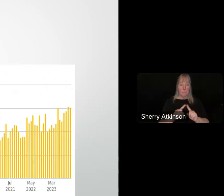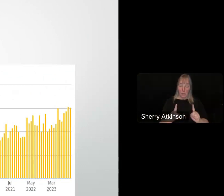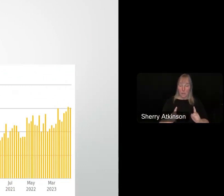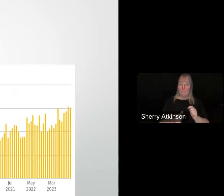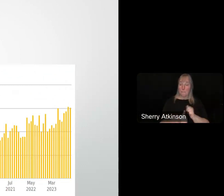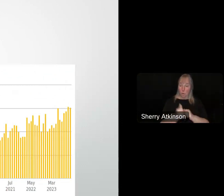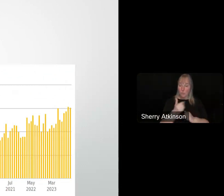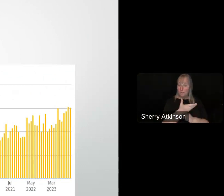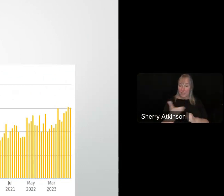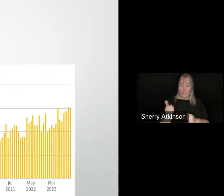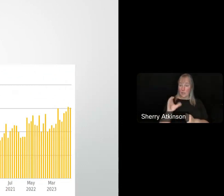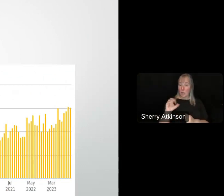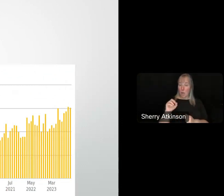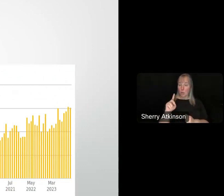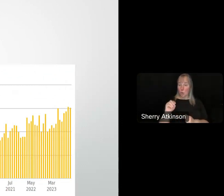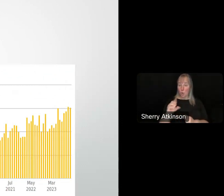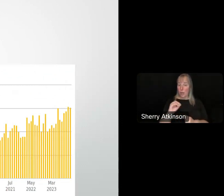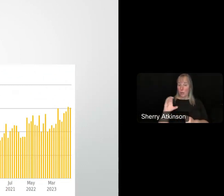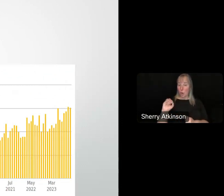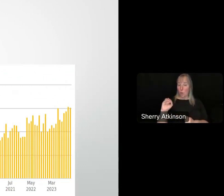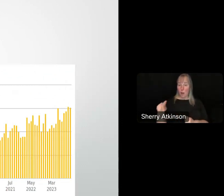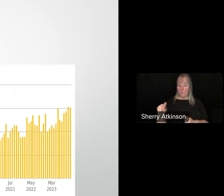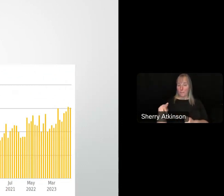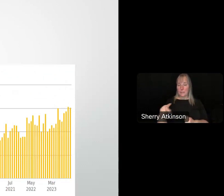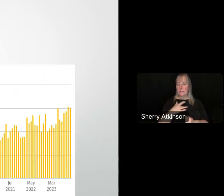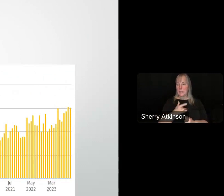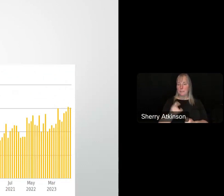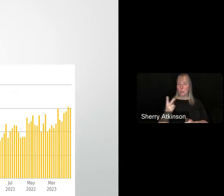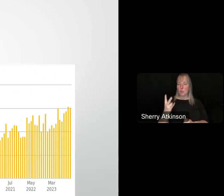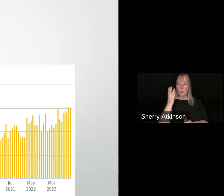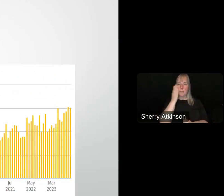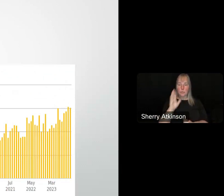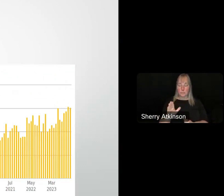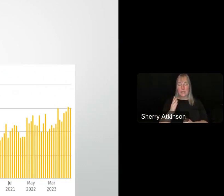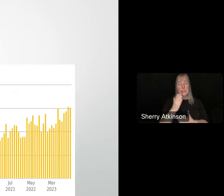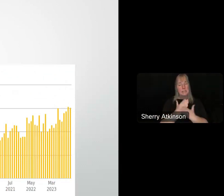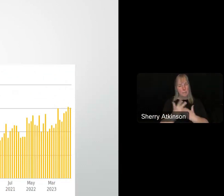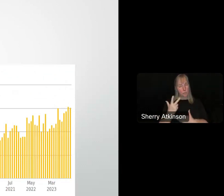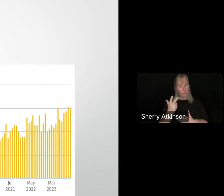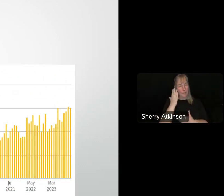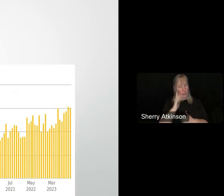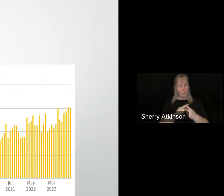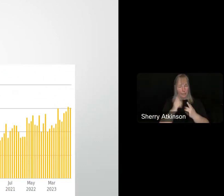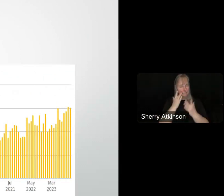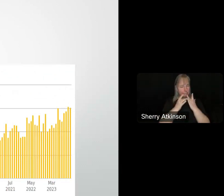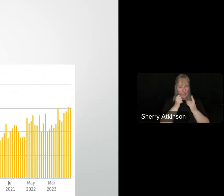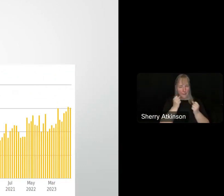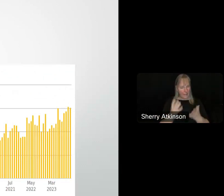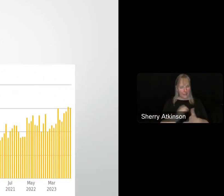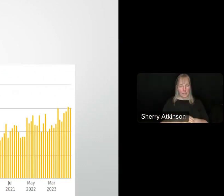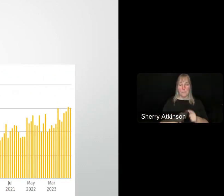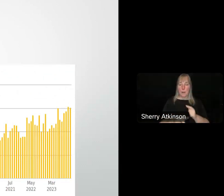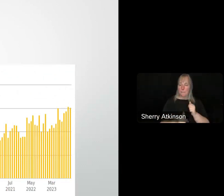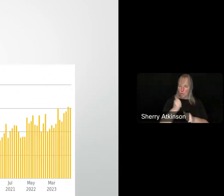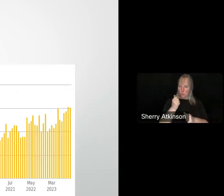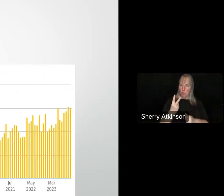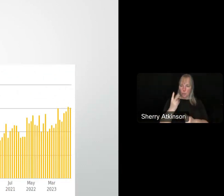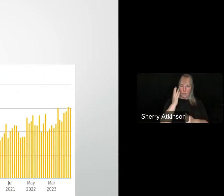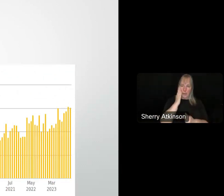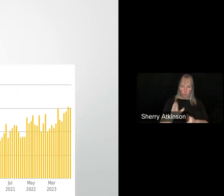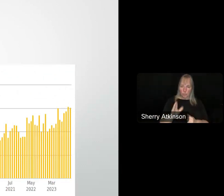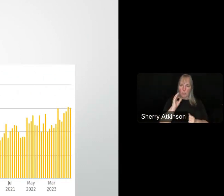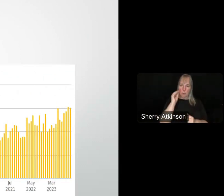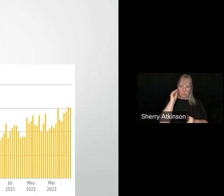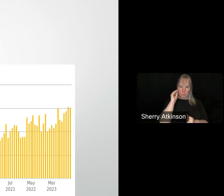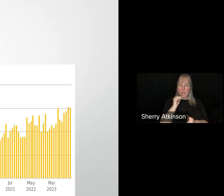most of these condos and co-ops are usually the 2 bedrooms. There are some 3 bedrooms, but not many. But they're mainly 2 bedrooms